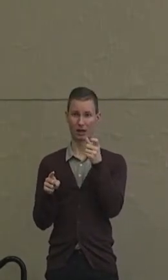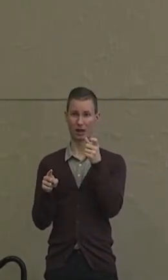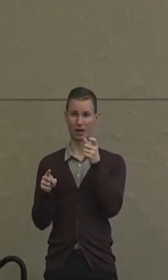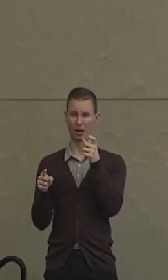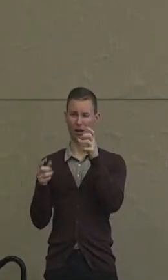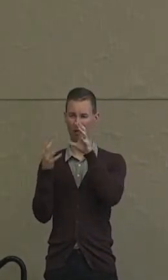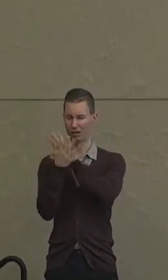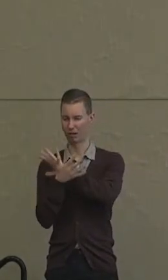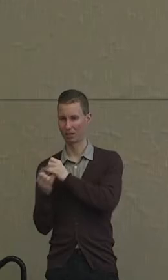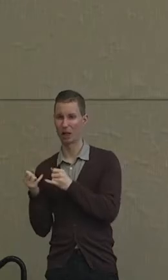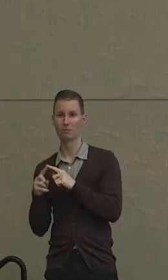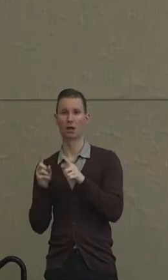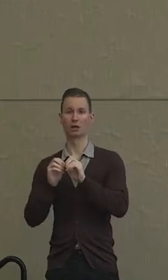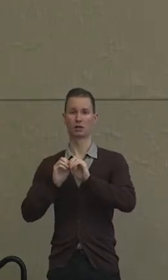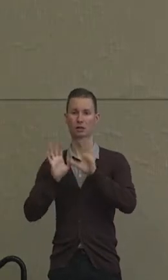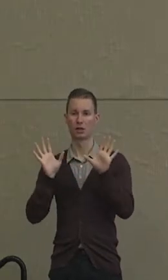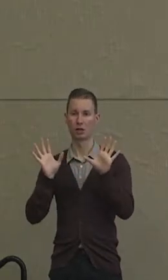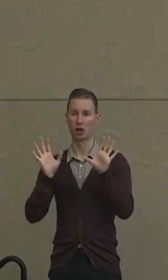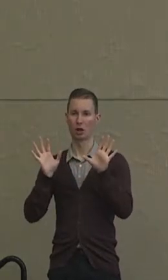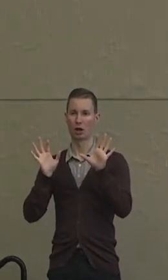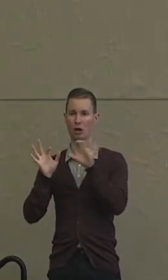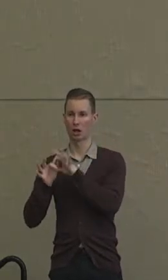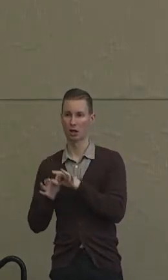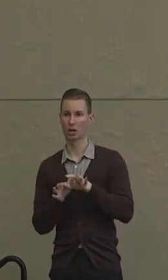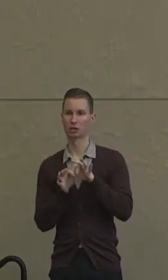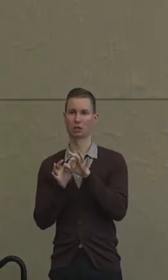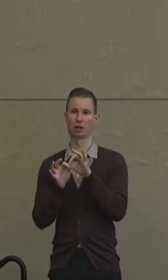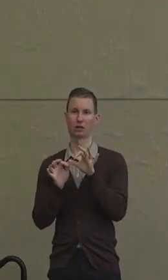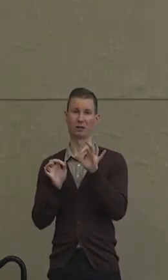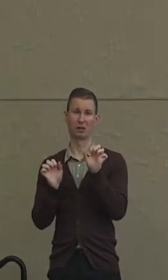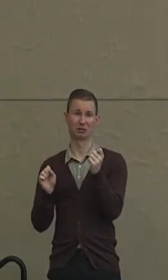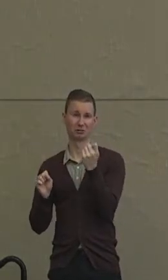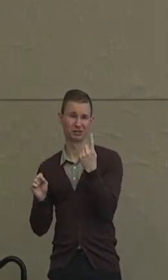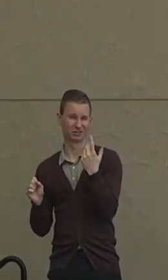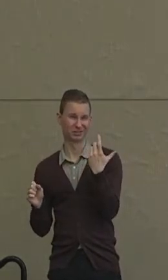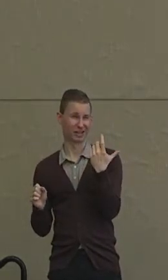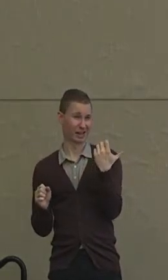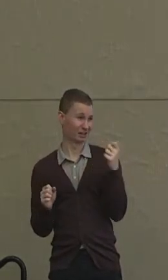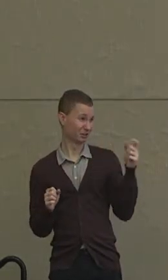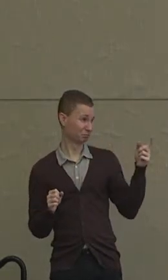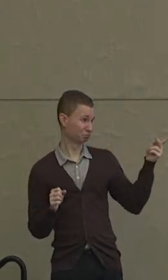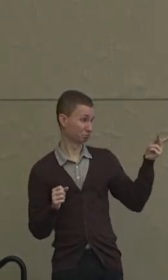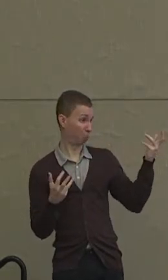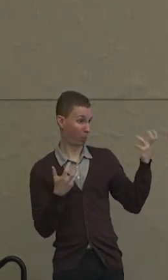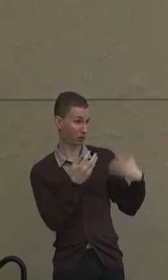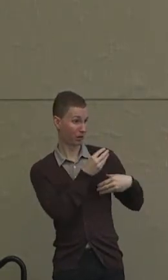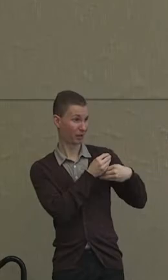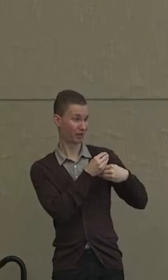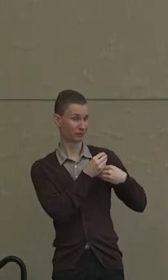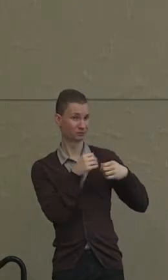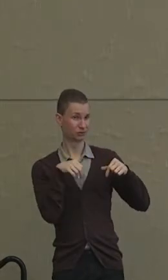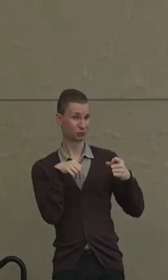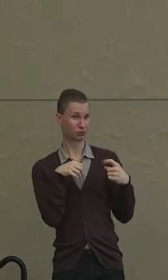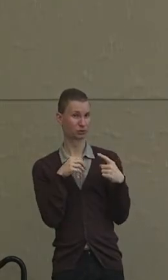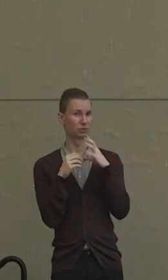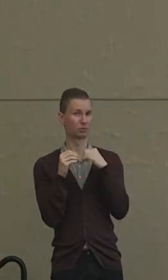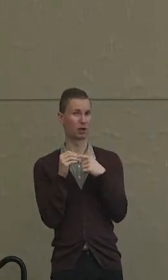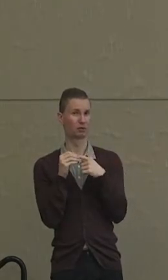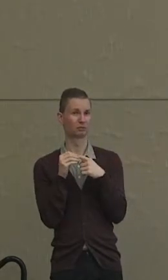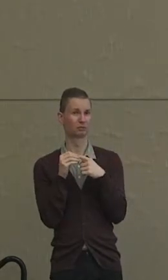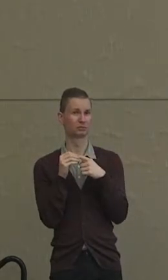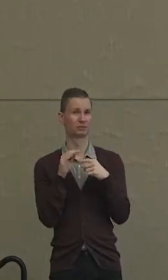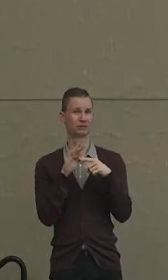that is permeable somehow, right? Either of the two of you want to add anything to this question about backlash